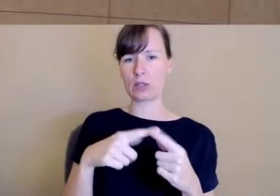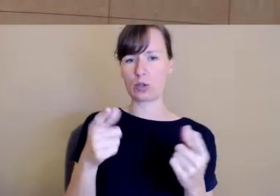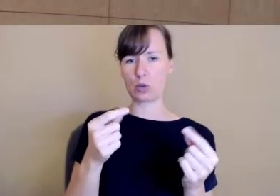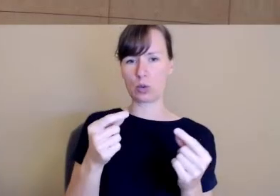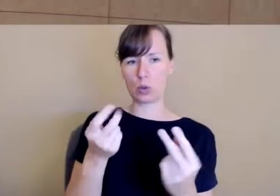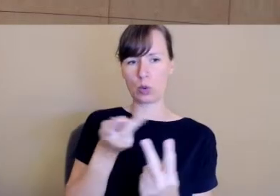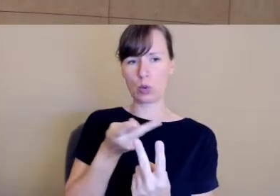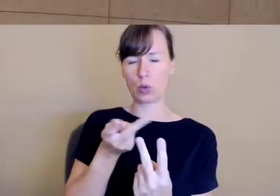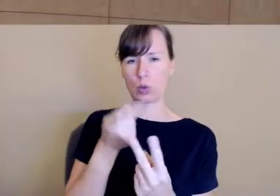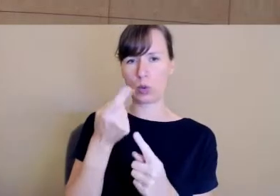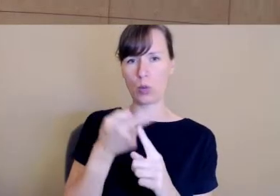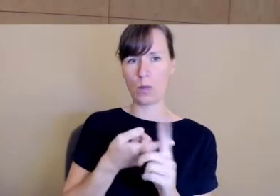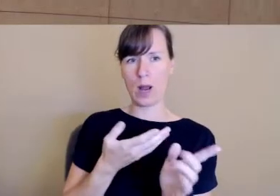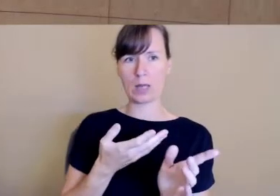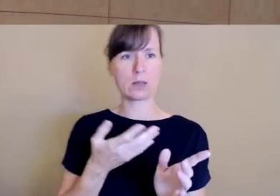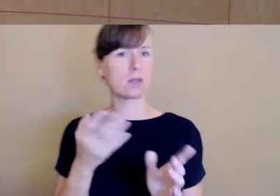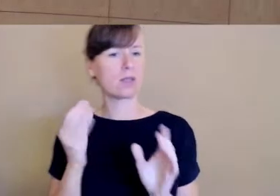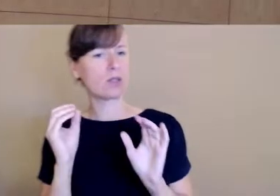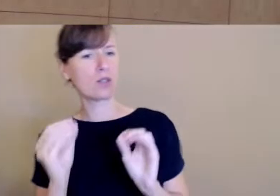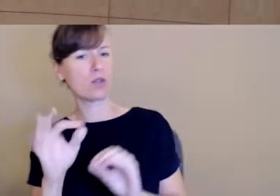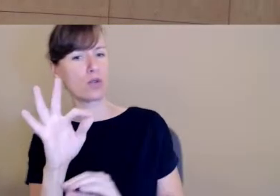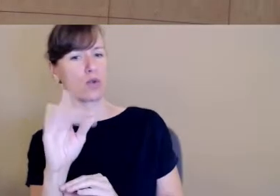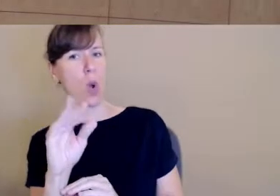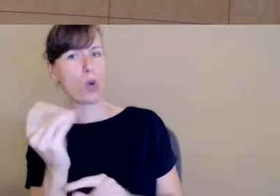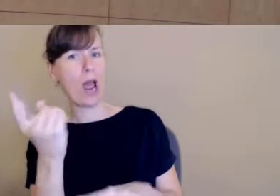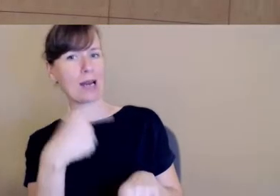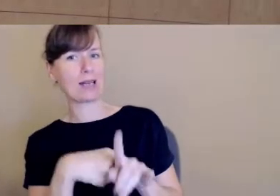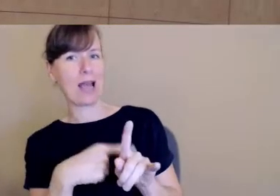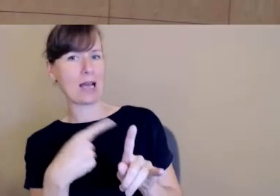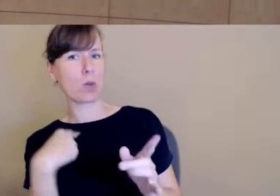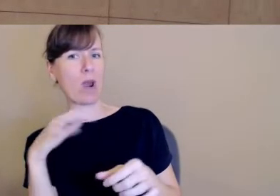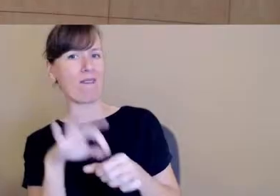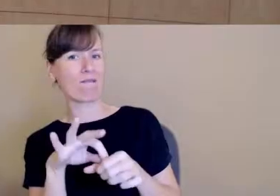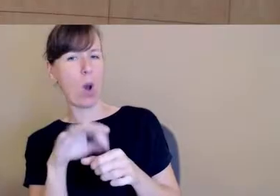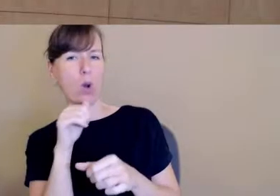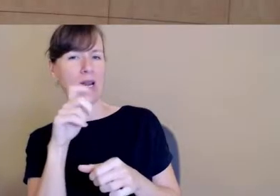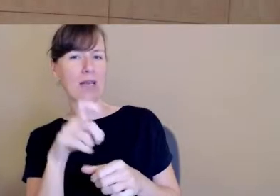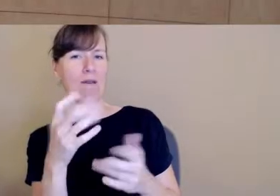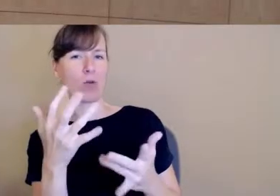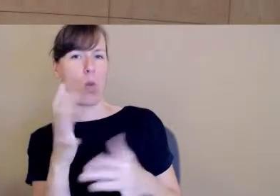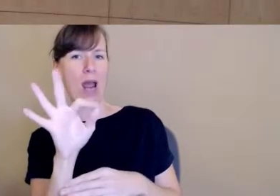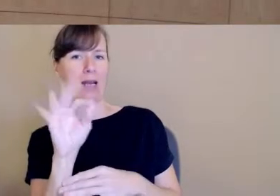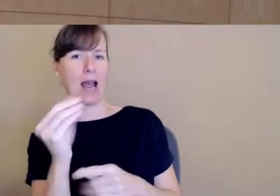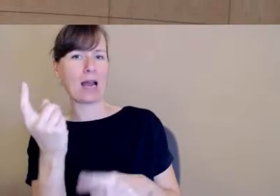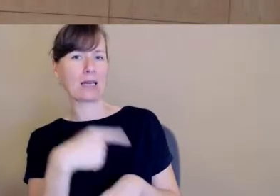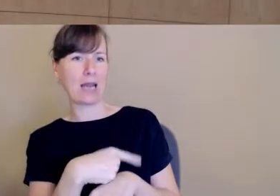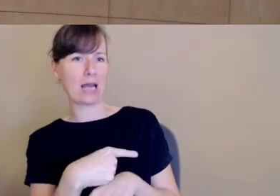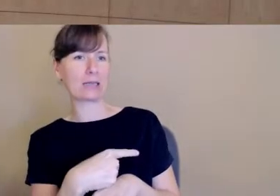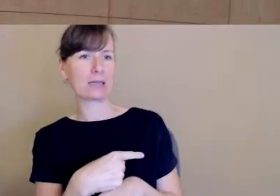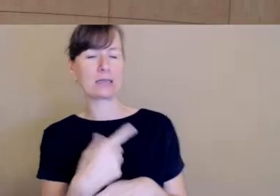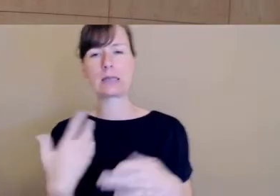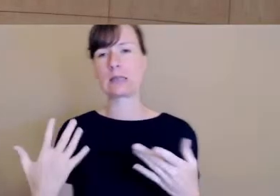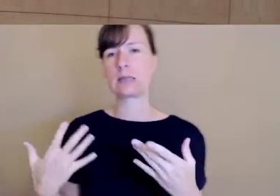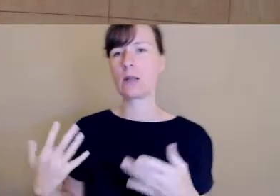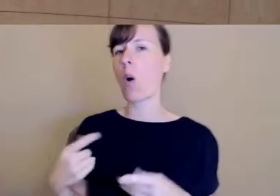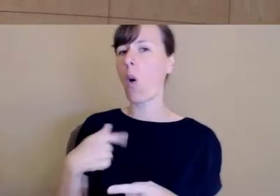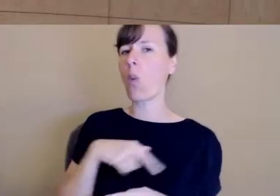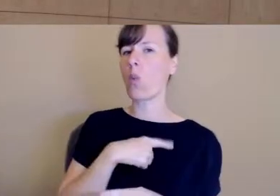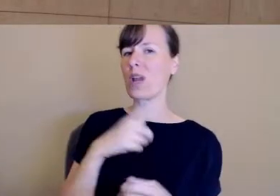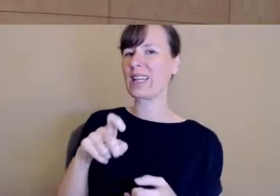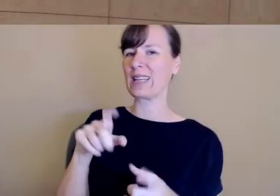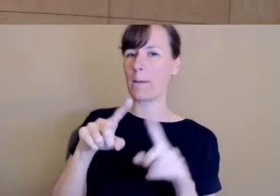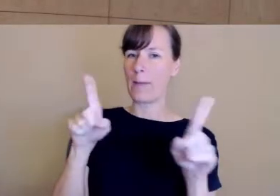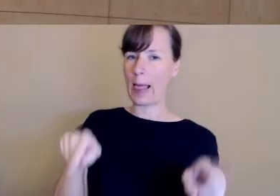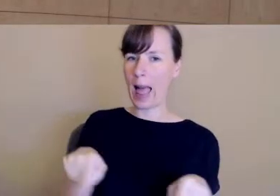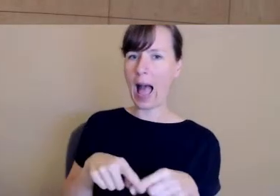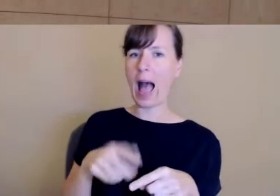not, whatever we vote on, it doesn't have to wait 90 days. Though, It doesn't. We just need a plaque and a ceremony. And, right, that